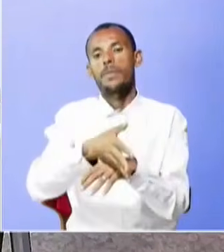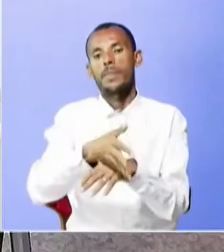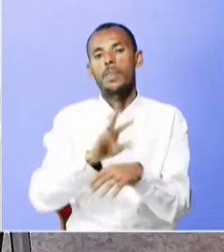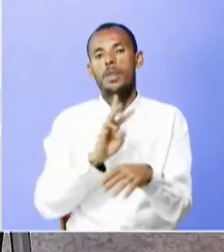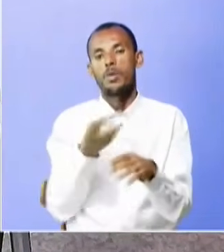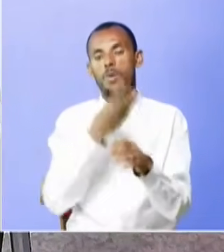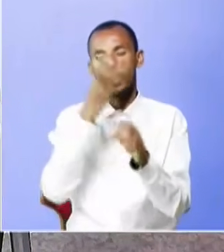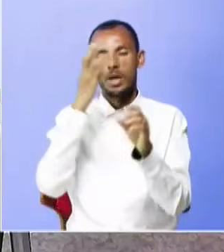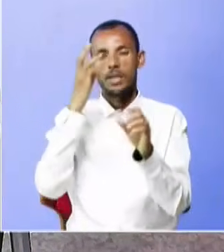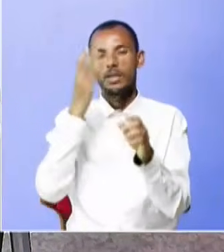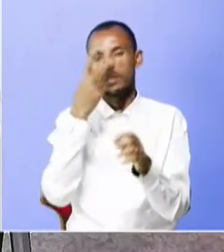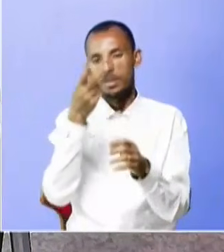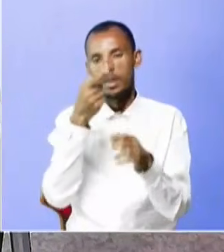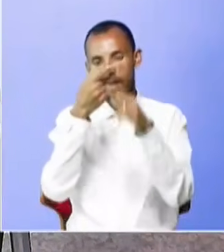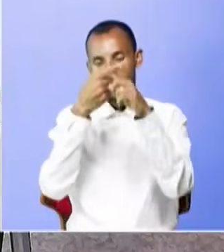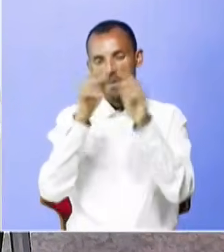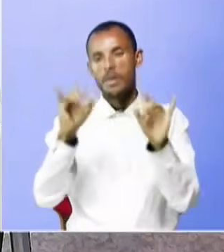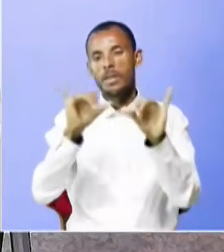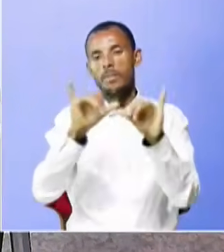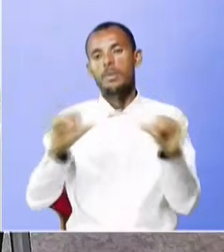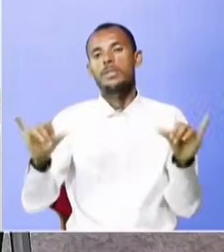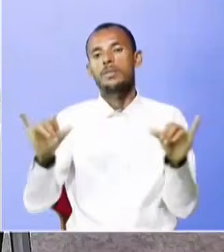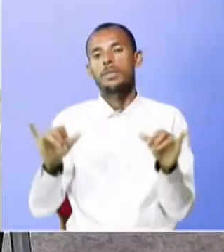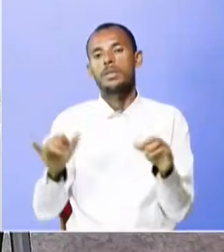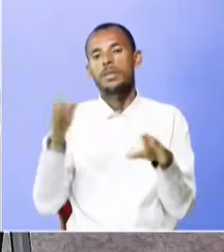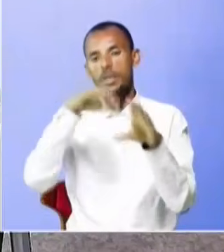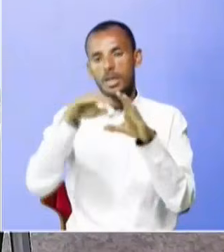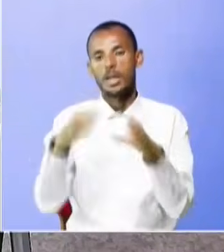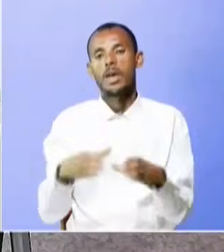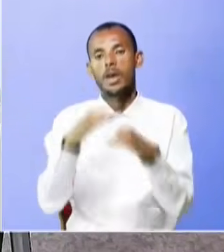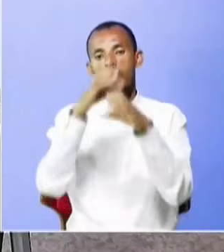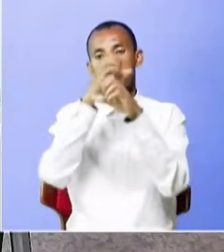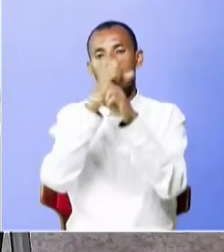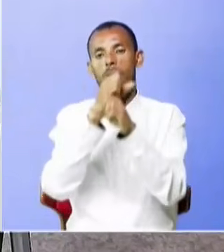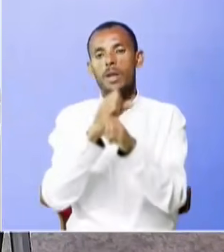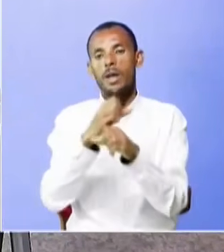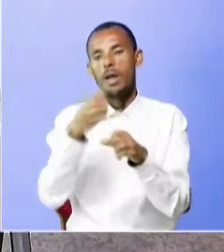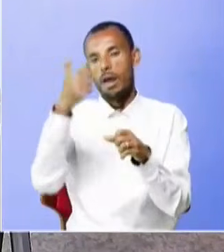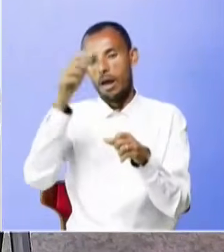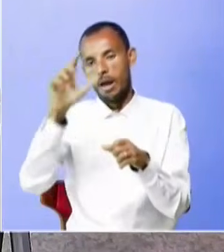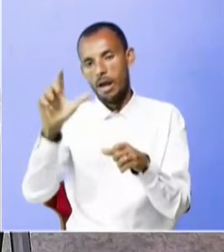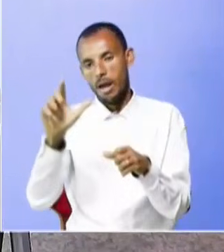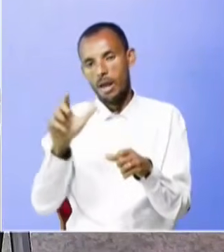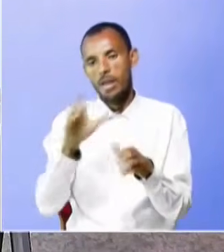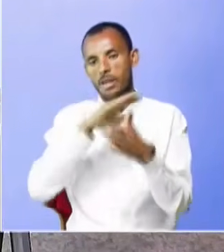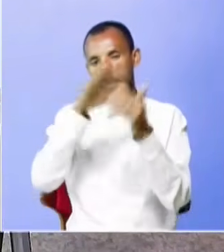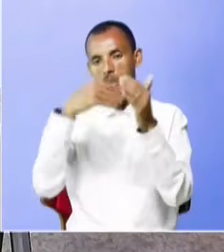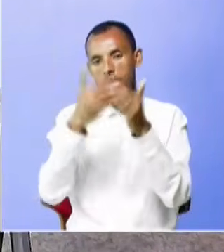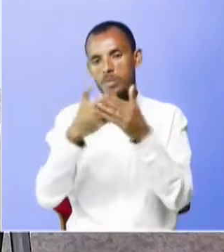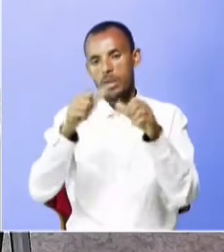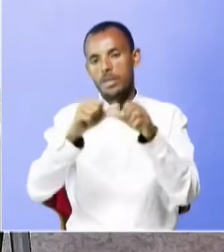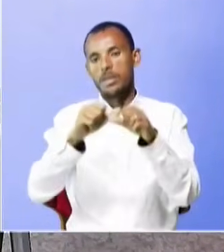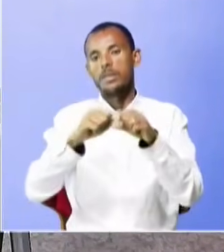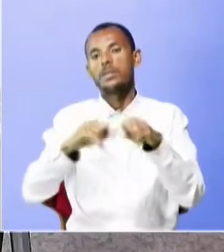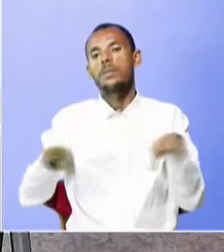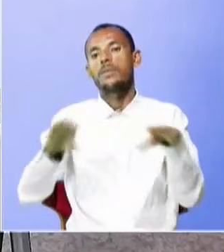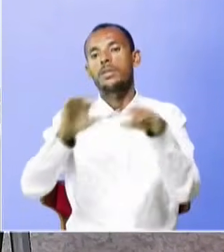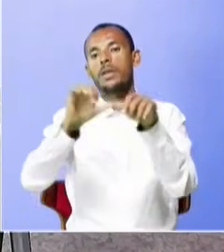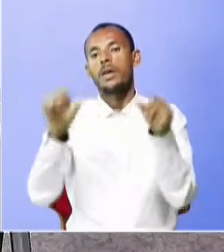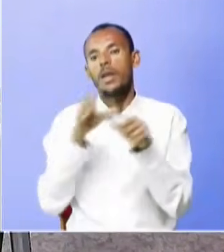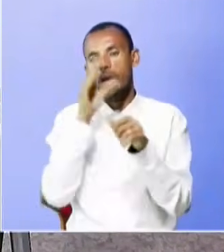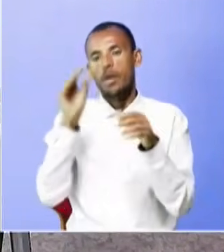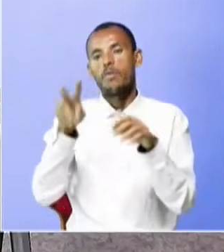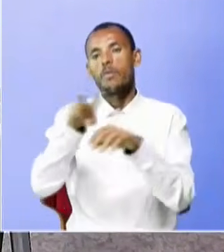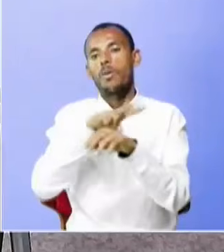we could see different measurements in a cone, like the lateral surface area, the total surface area, and the